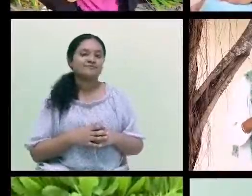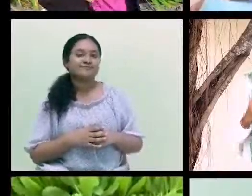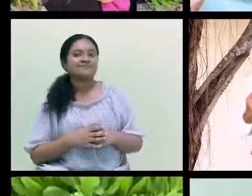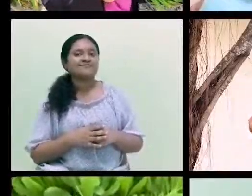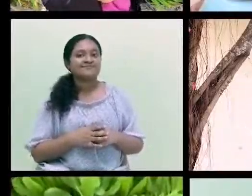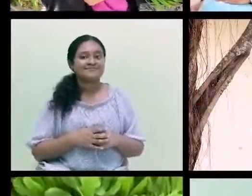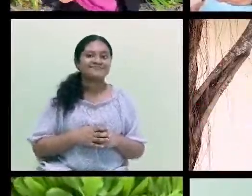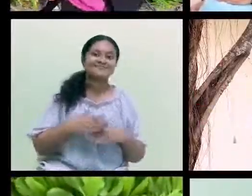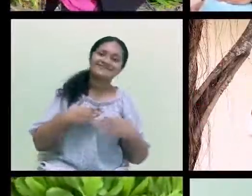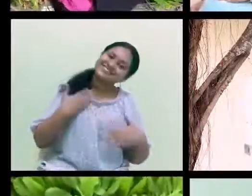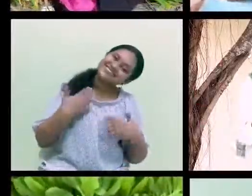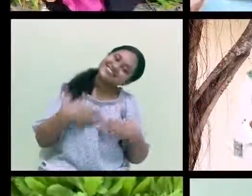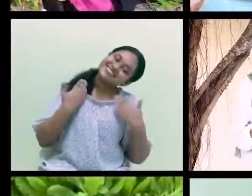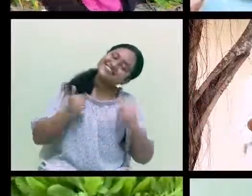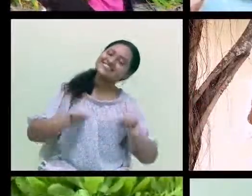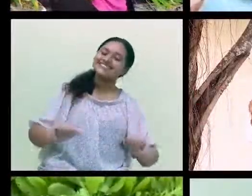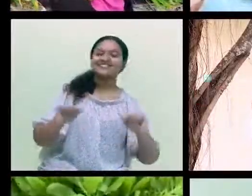be happy.